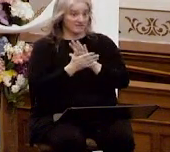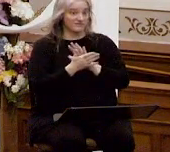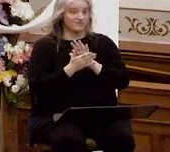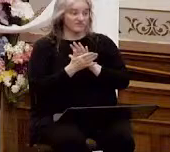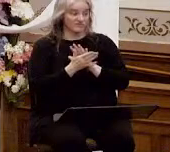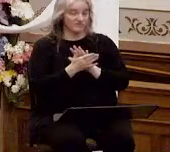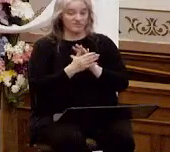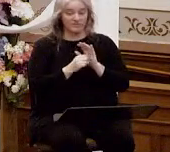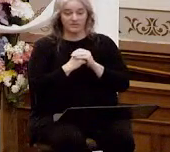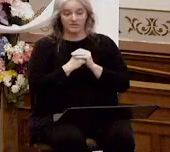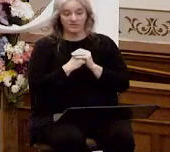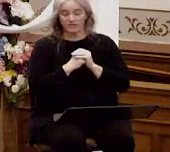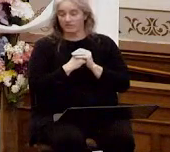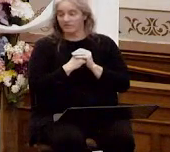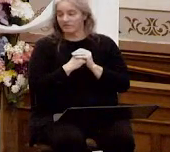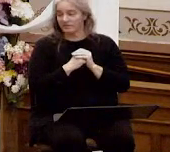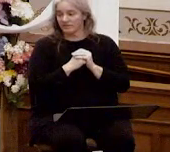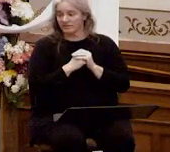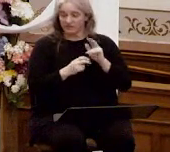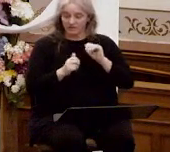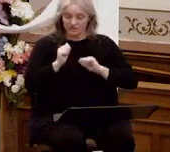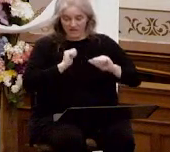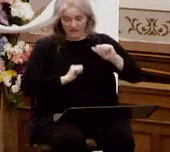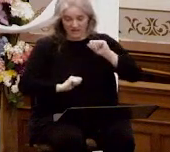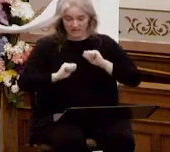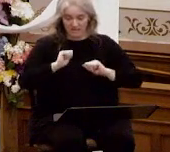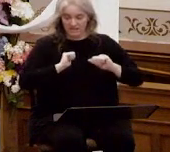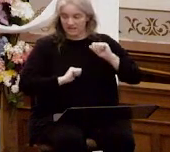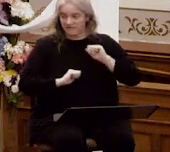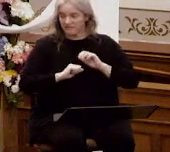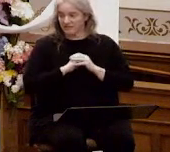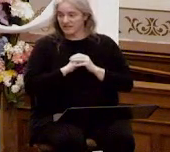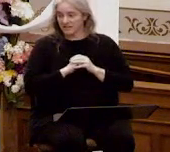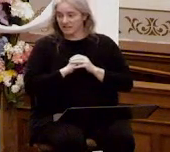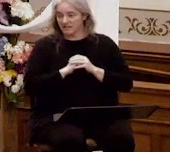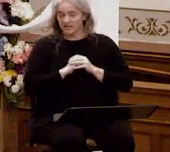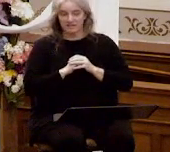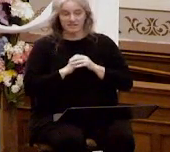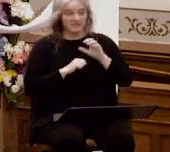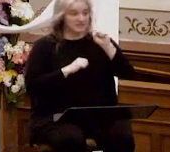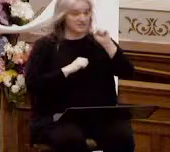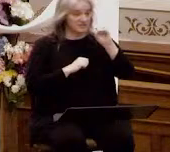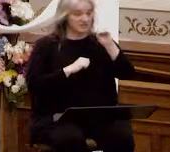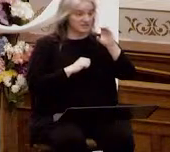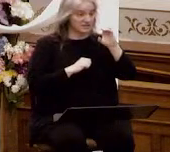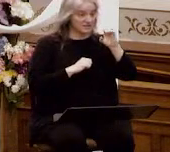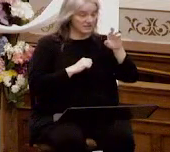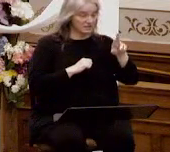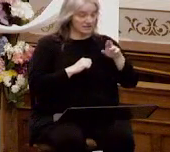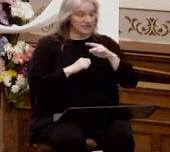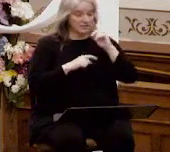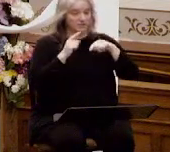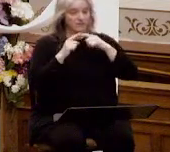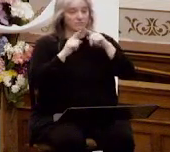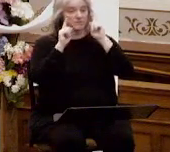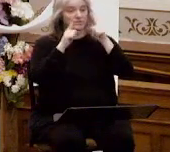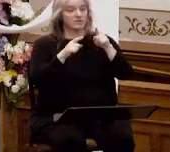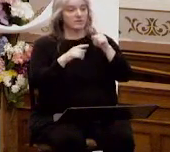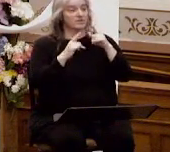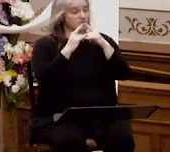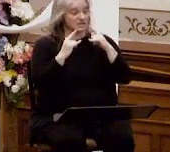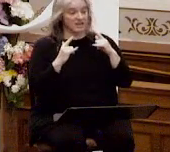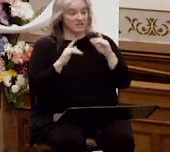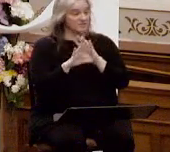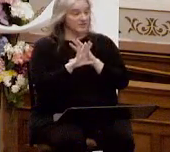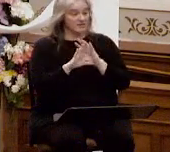got school, you've got your activities, you've got soccer. When you go to camp, you don't have any